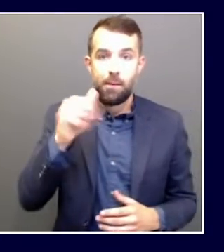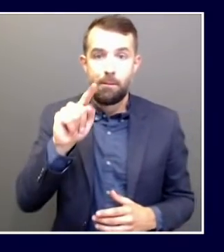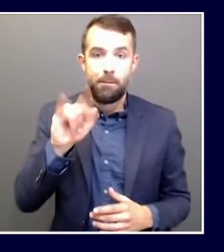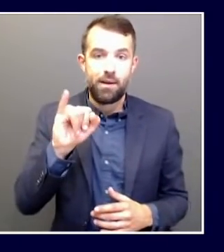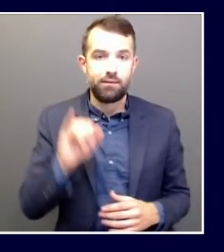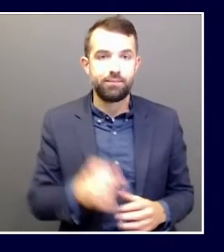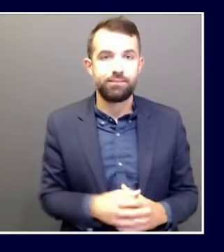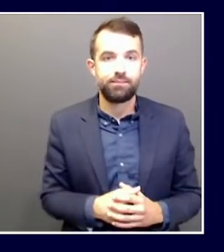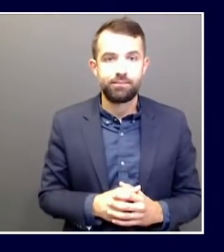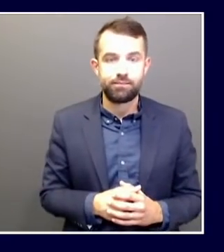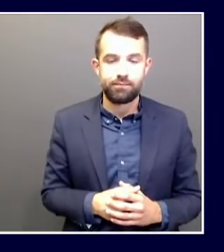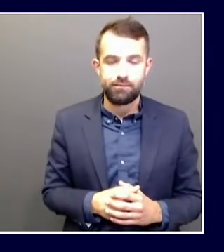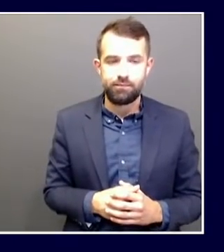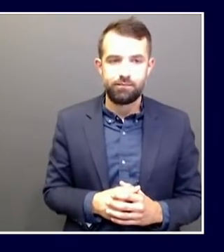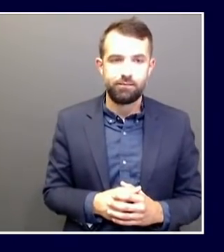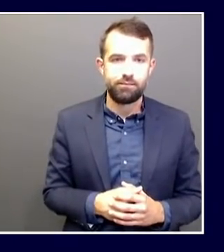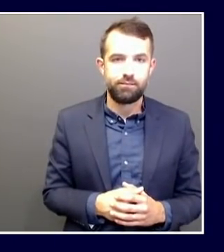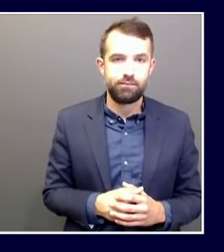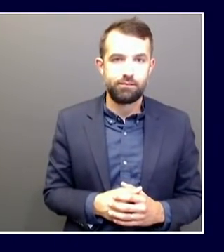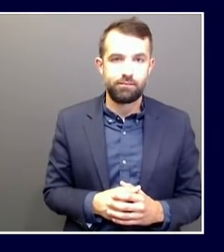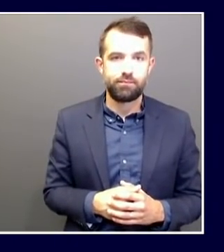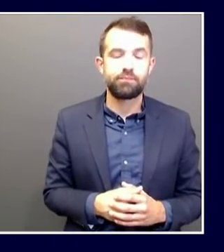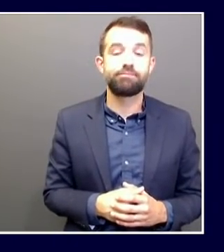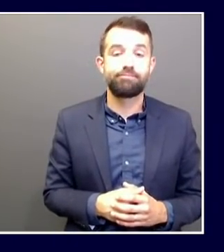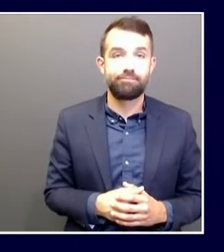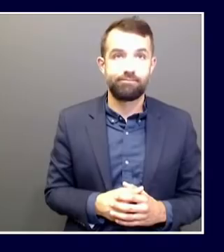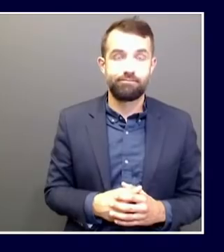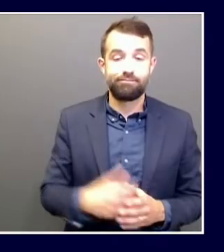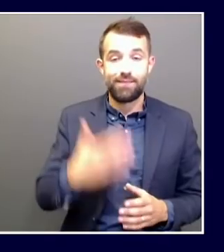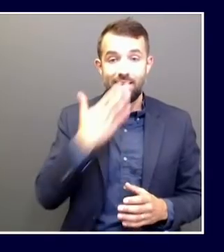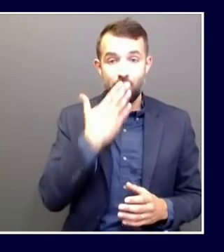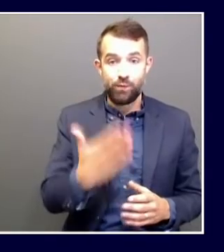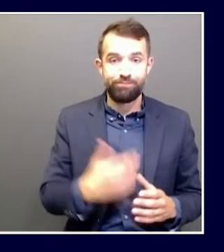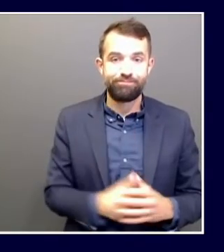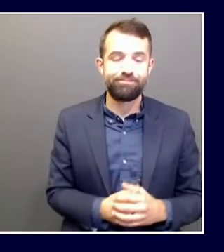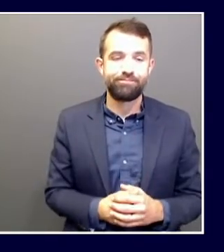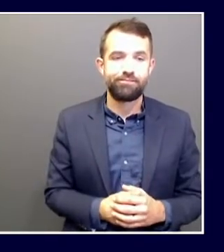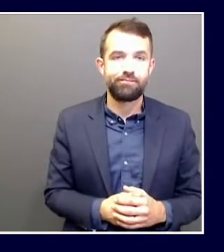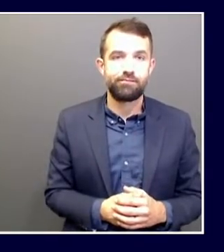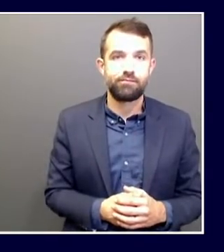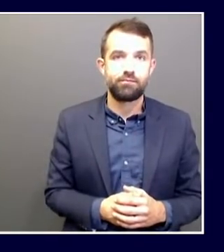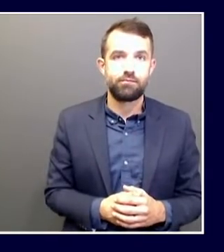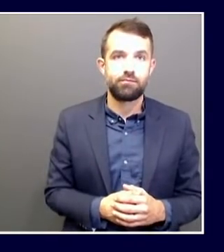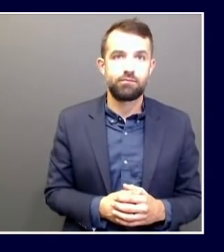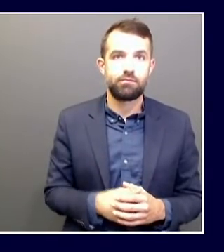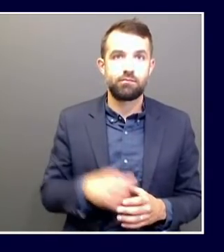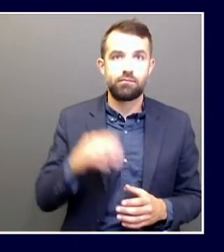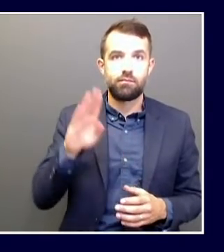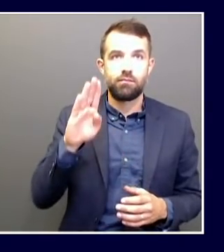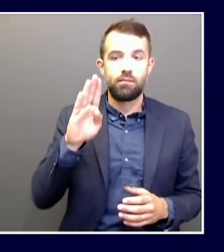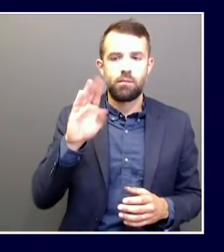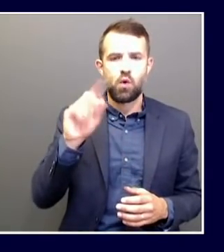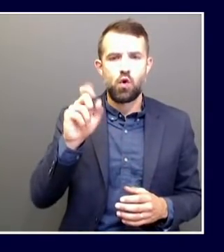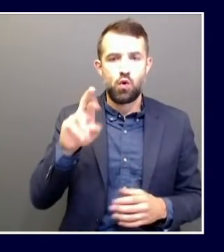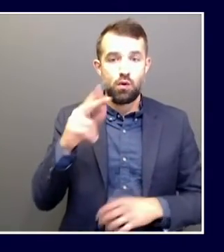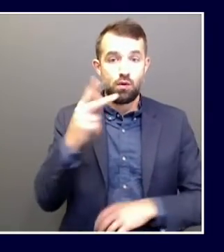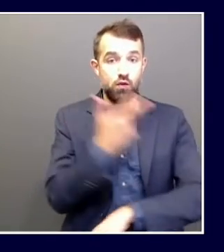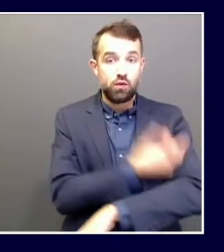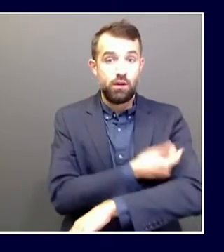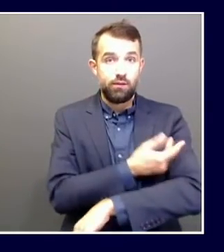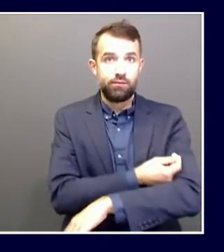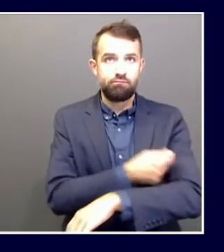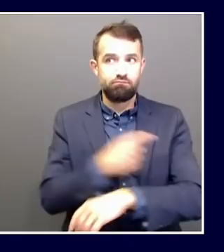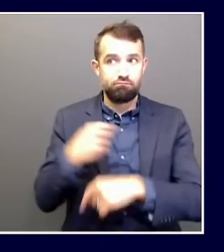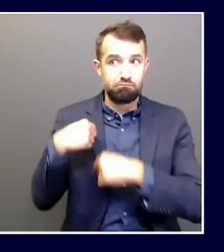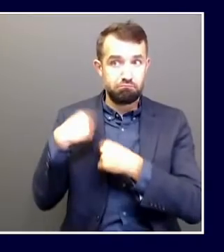Shah. Can you just tell us how you think the rollout of the booster shots, how that's going? I think we've administered